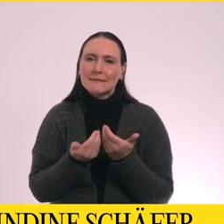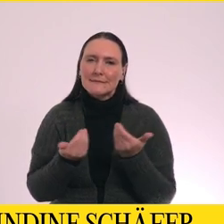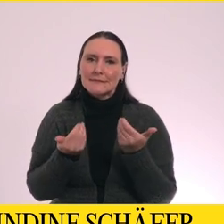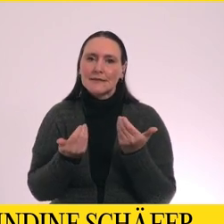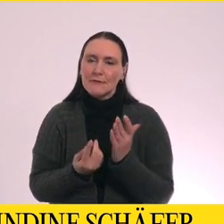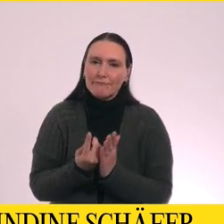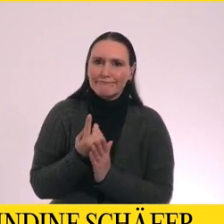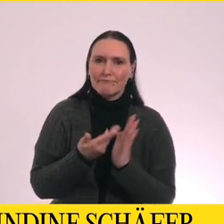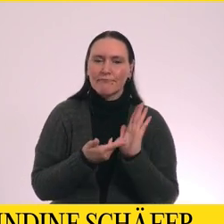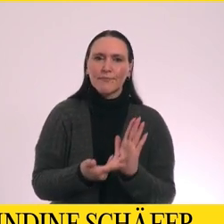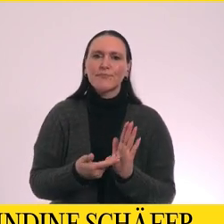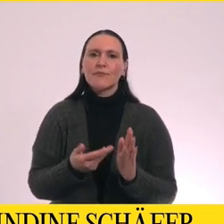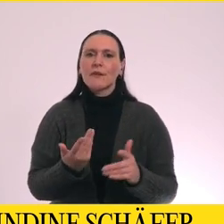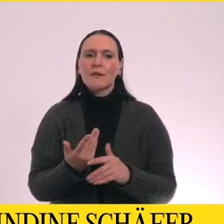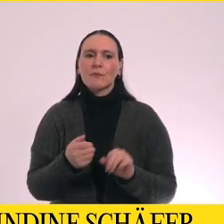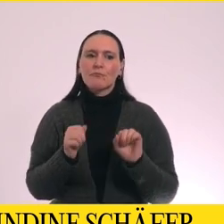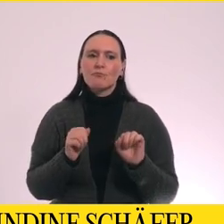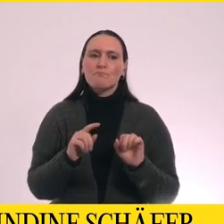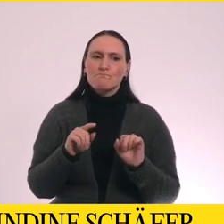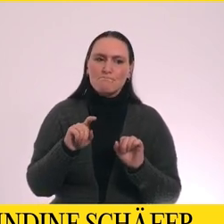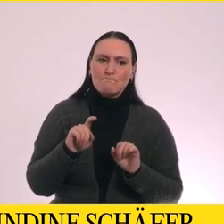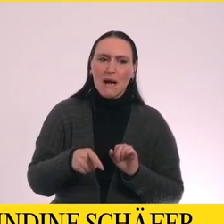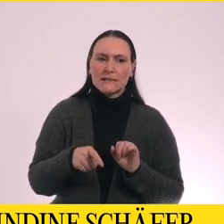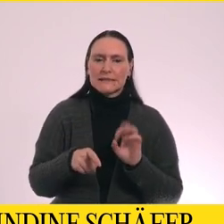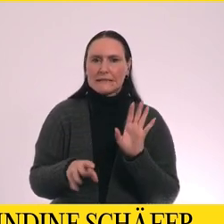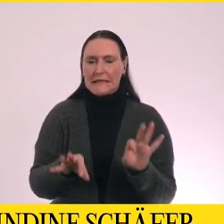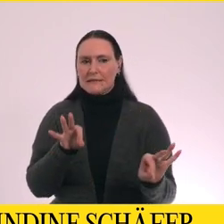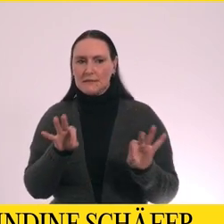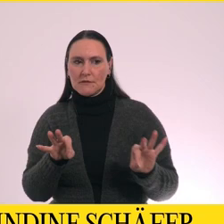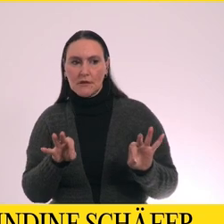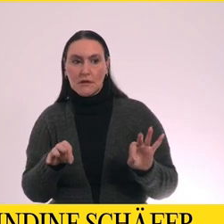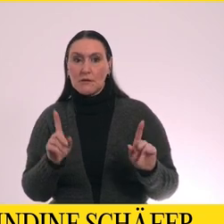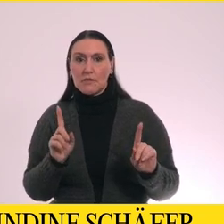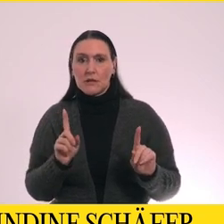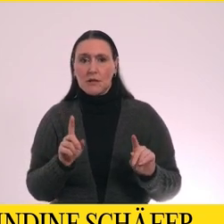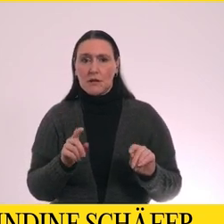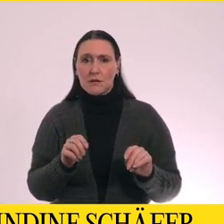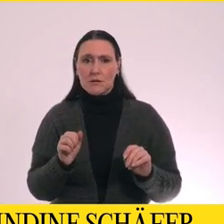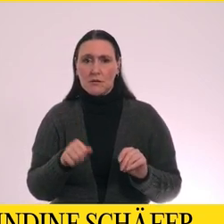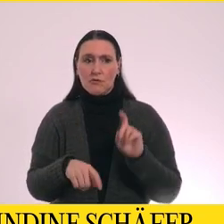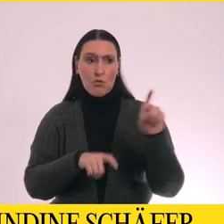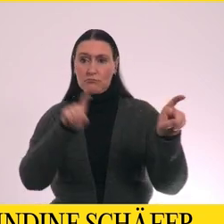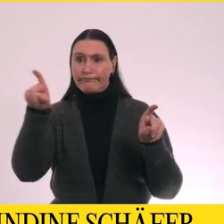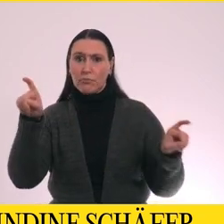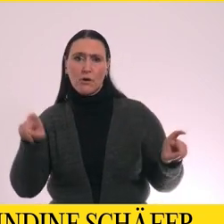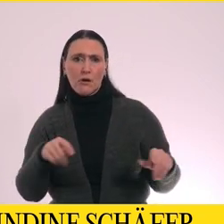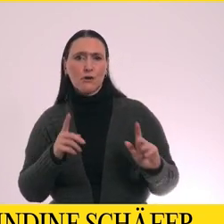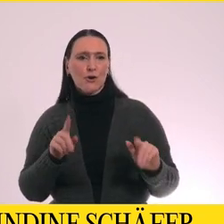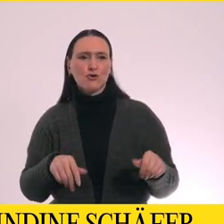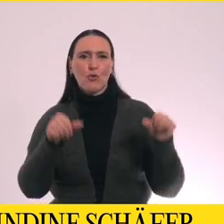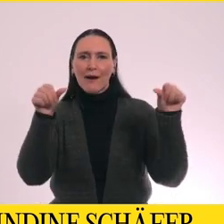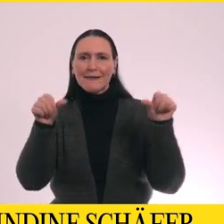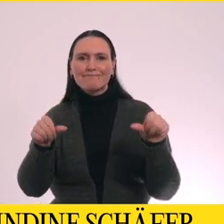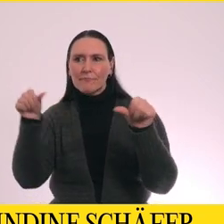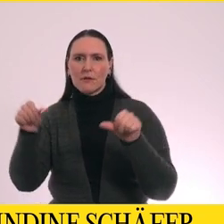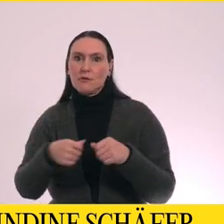we sort it out, sort somewhere like here out, because there's not many places that are available for Carl to be at. So it was nice